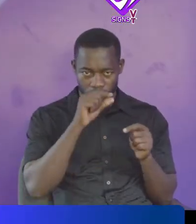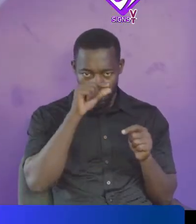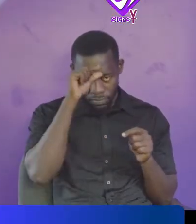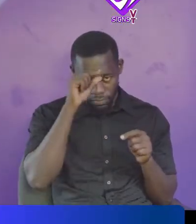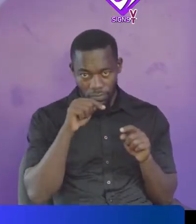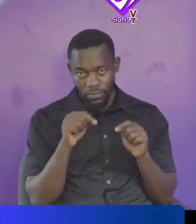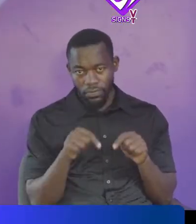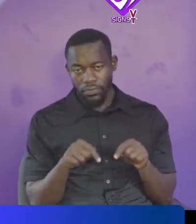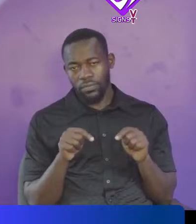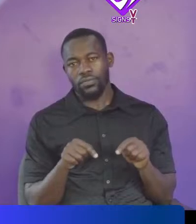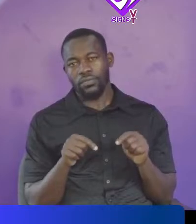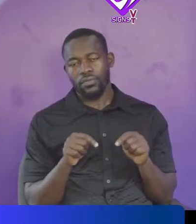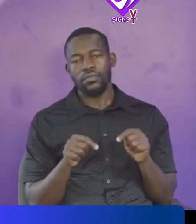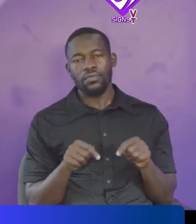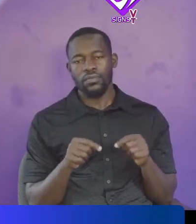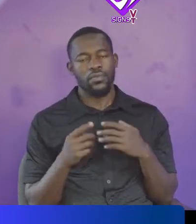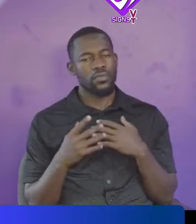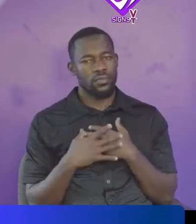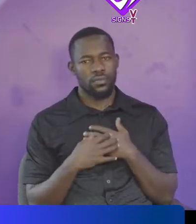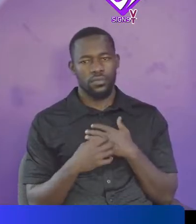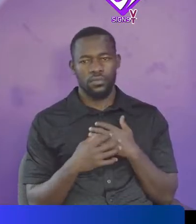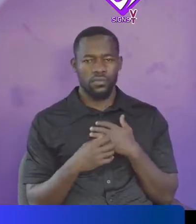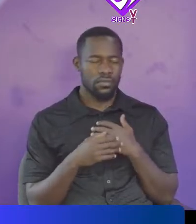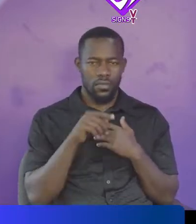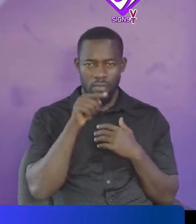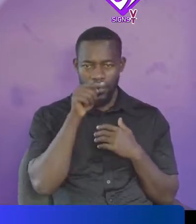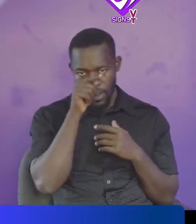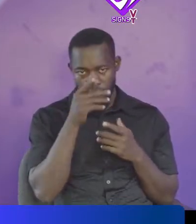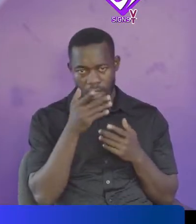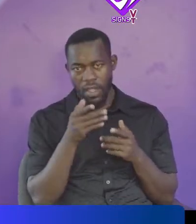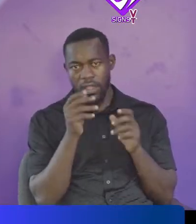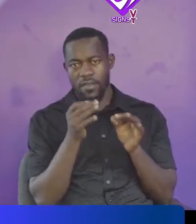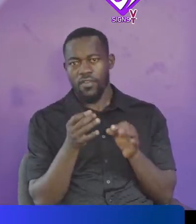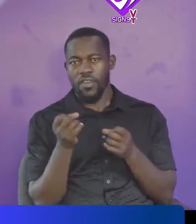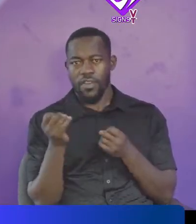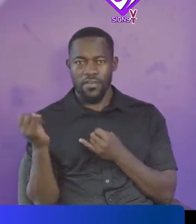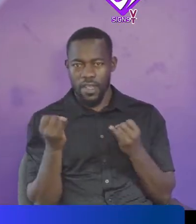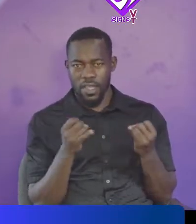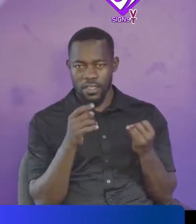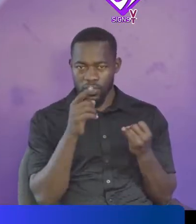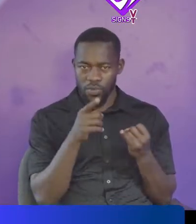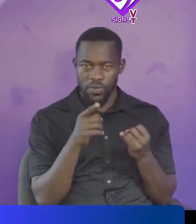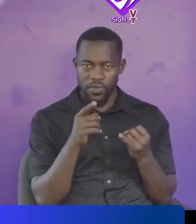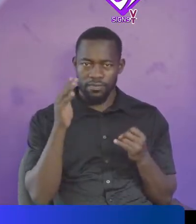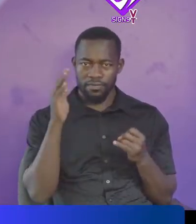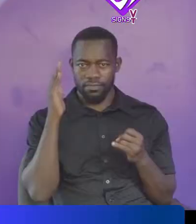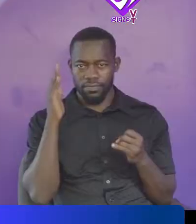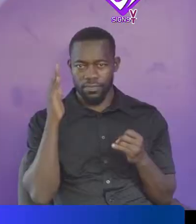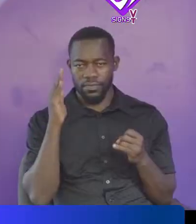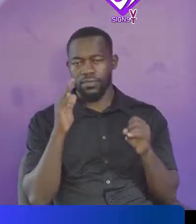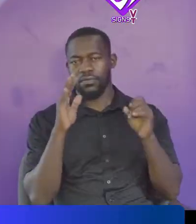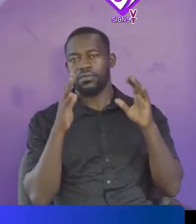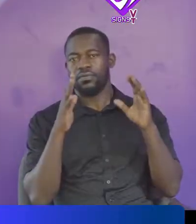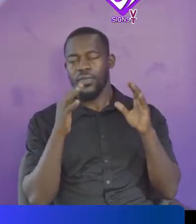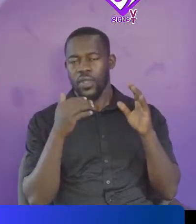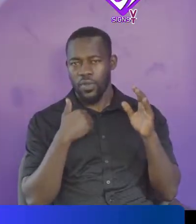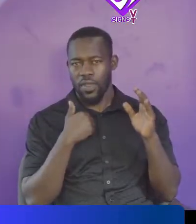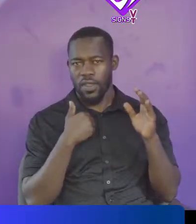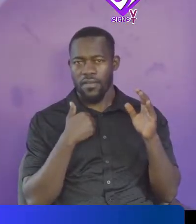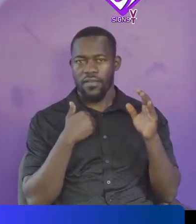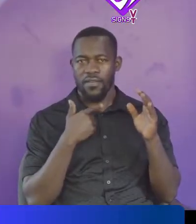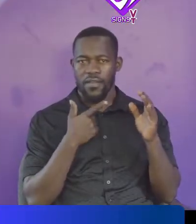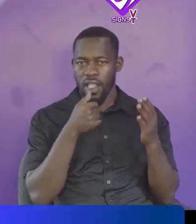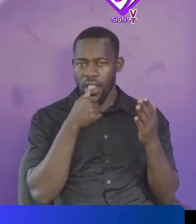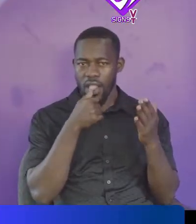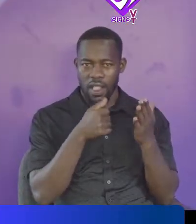Once, when we are invited for a swearing-in ceremony, there's a car pass, it is here. There is invitations, they are